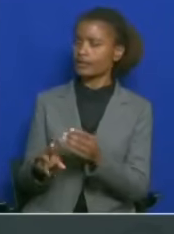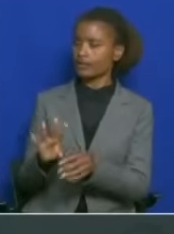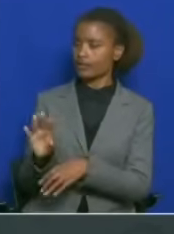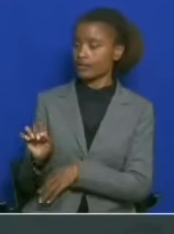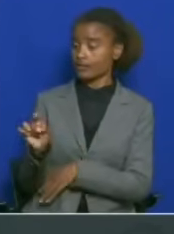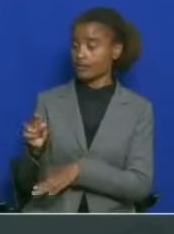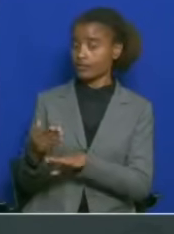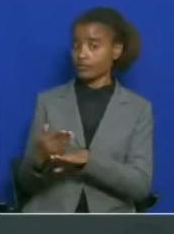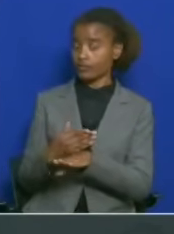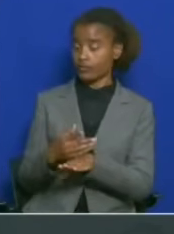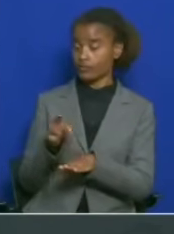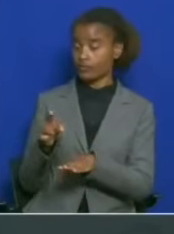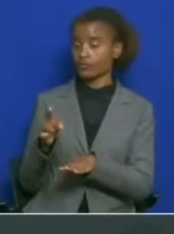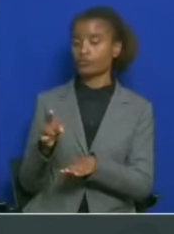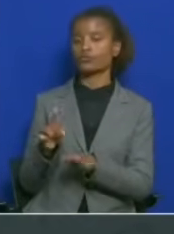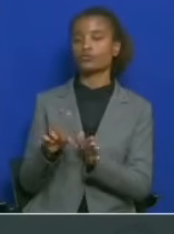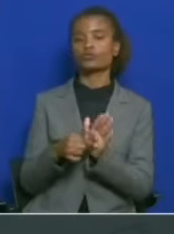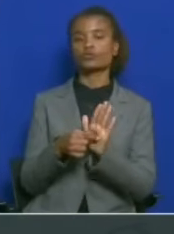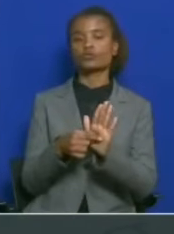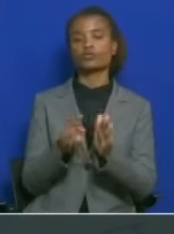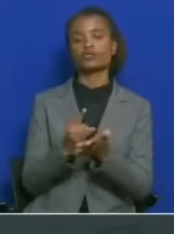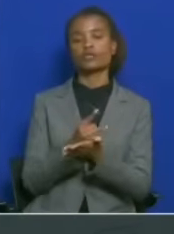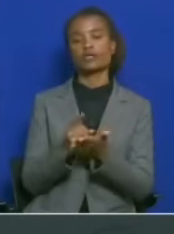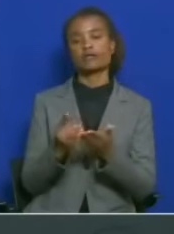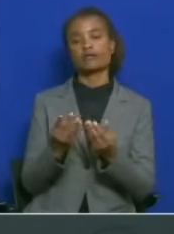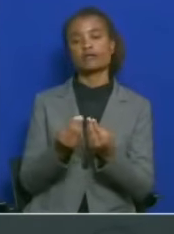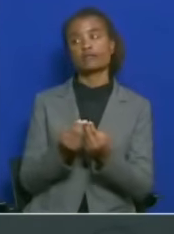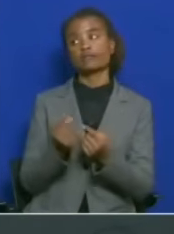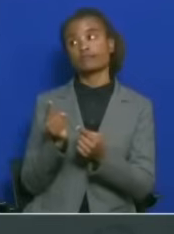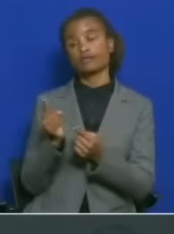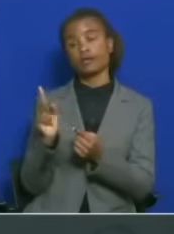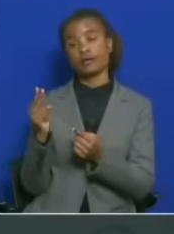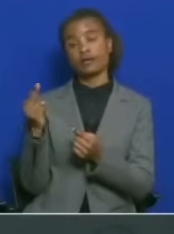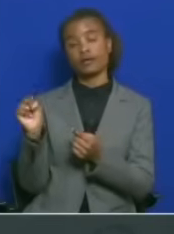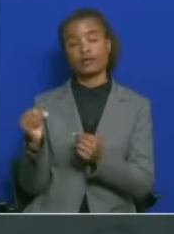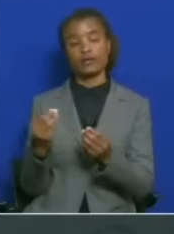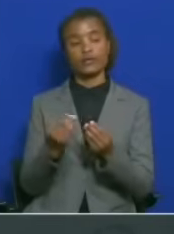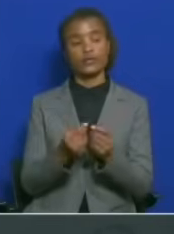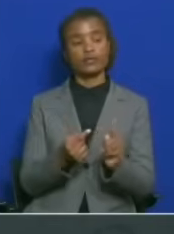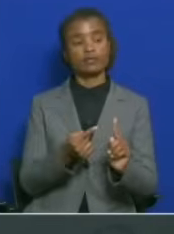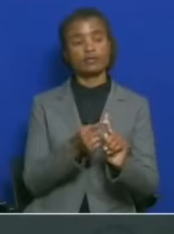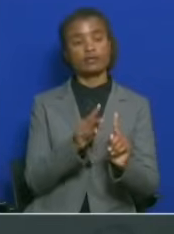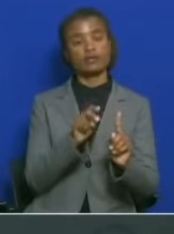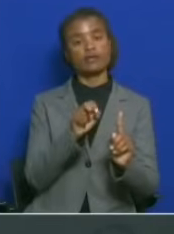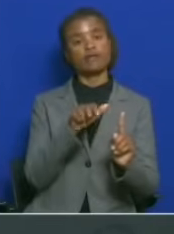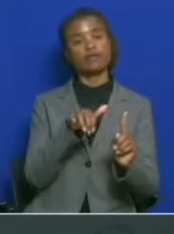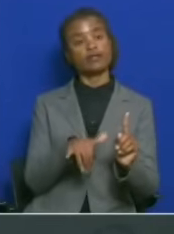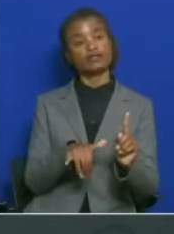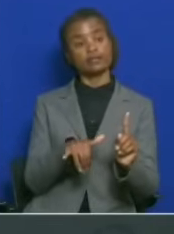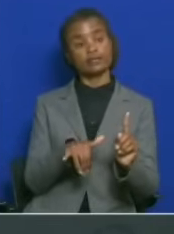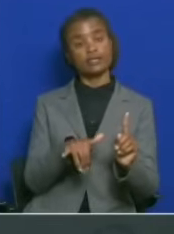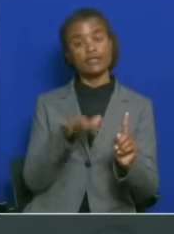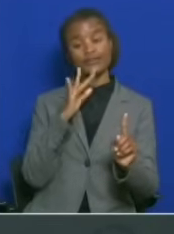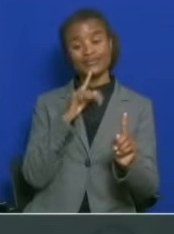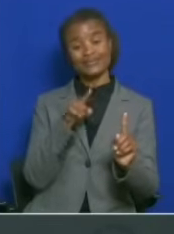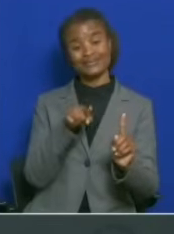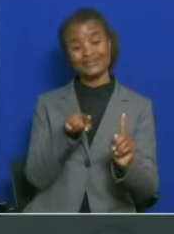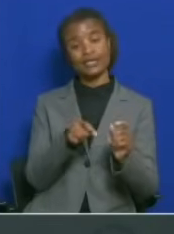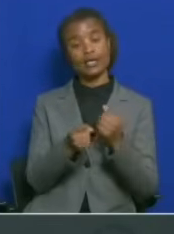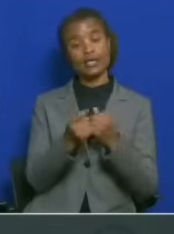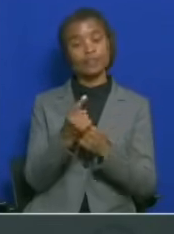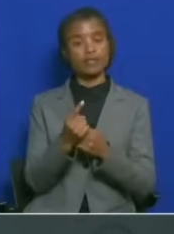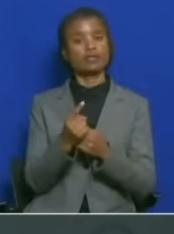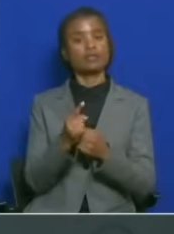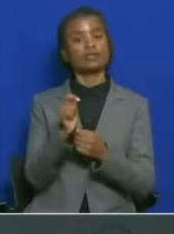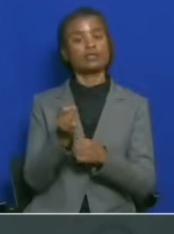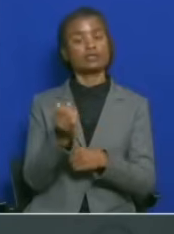Fani, but that is now when the tender is being advertised in late May. But the